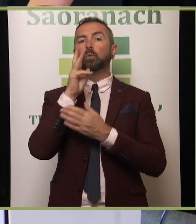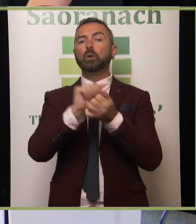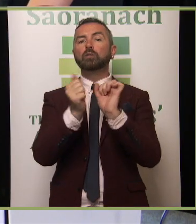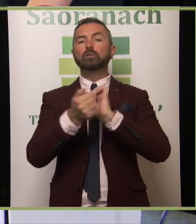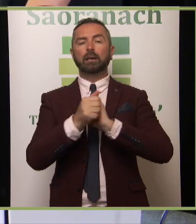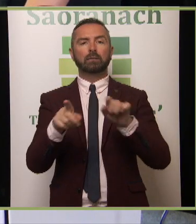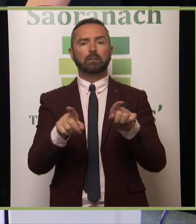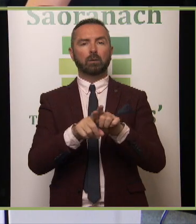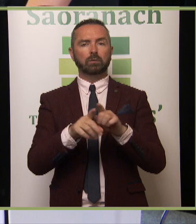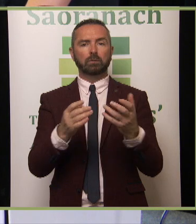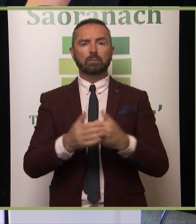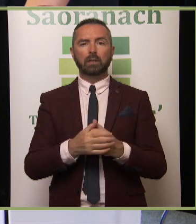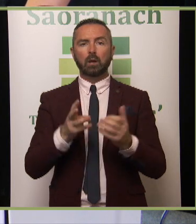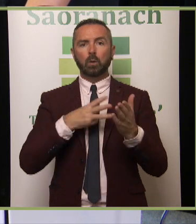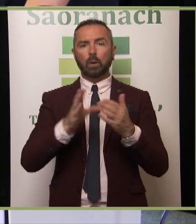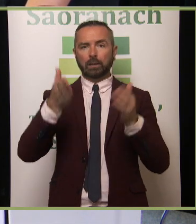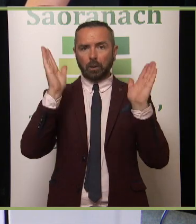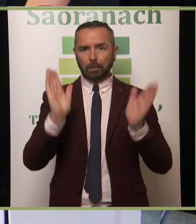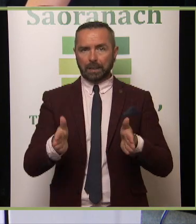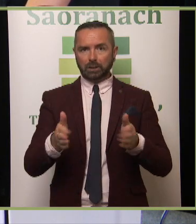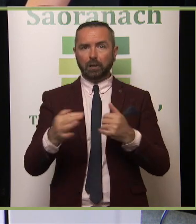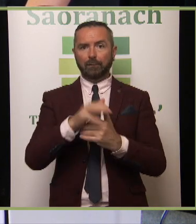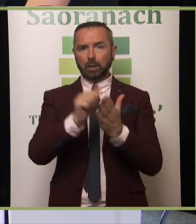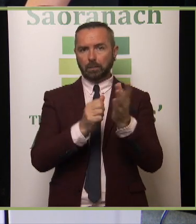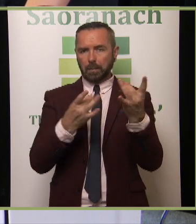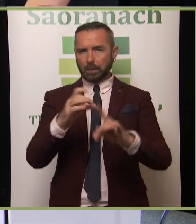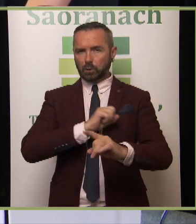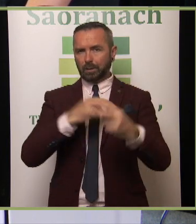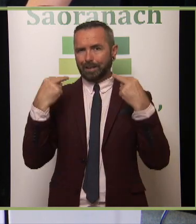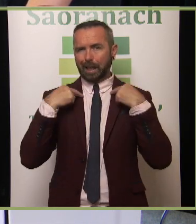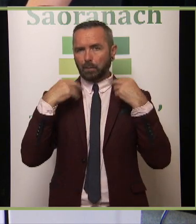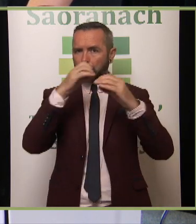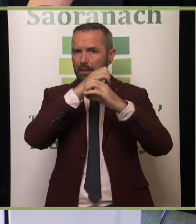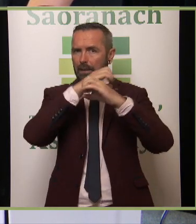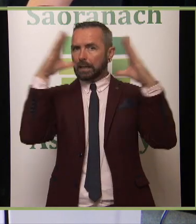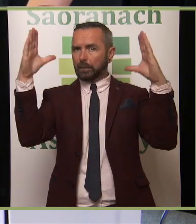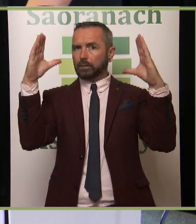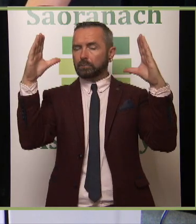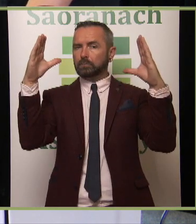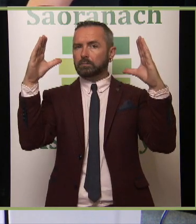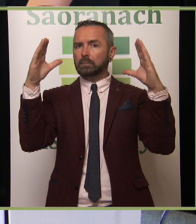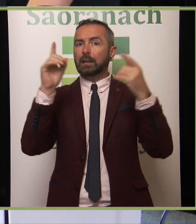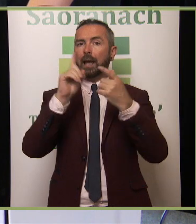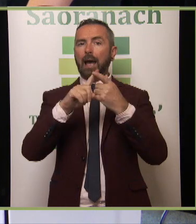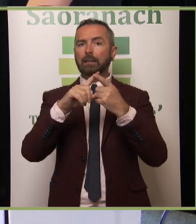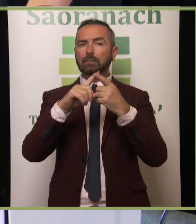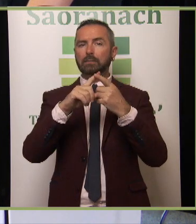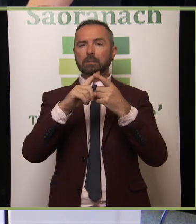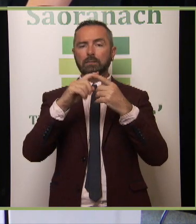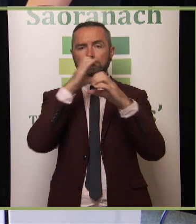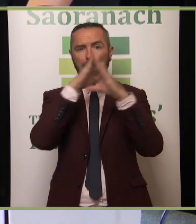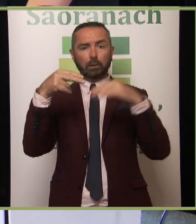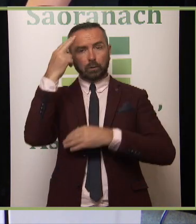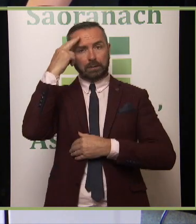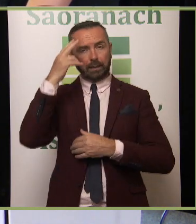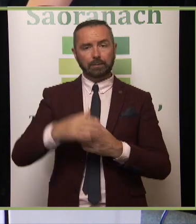again, looking at the completion of the document, making sure the language was clear and also coherent. So they're just things to think about in document